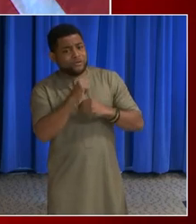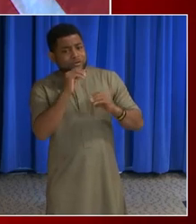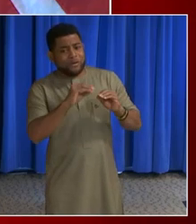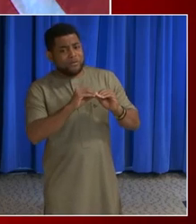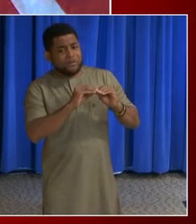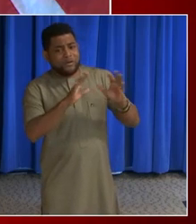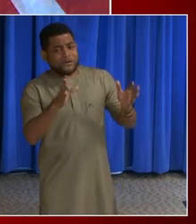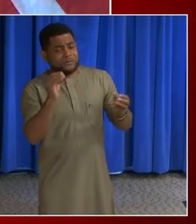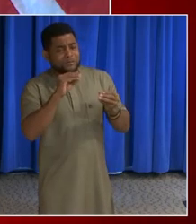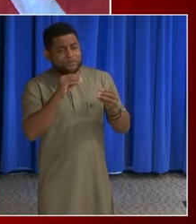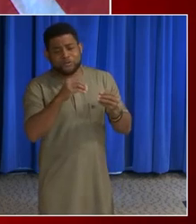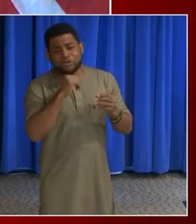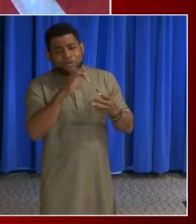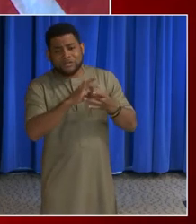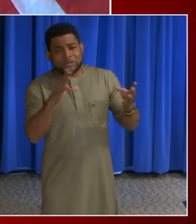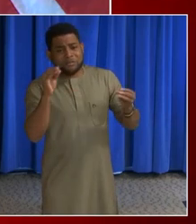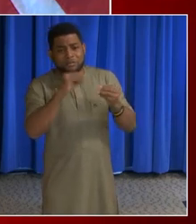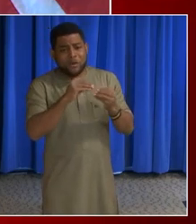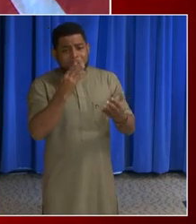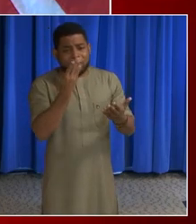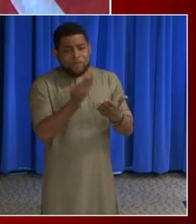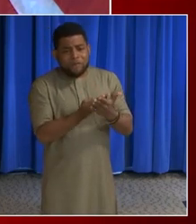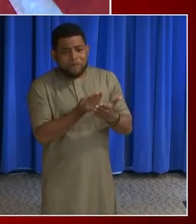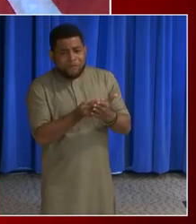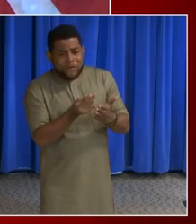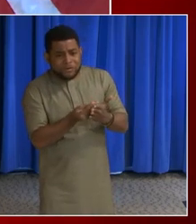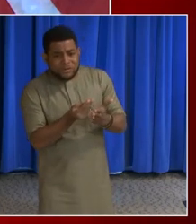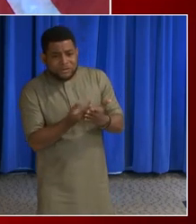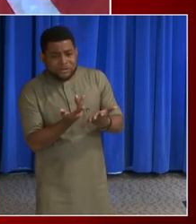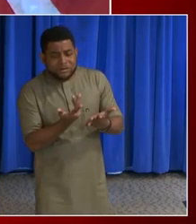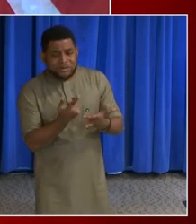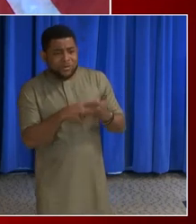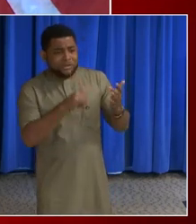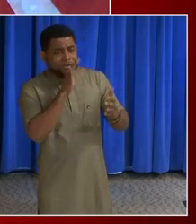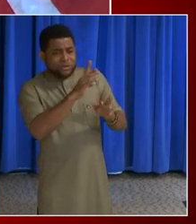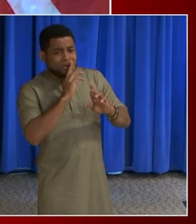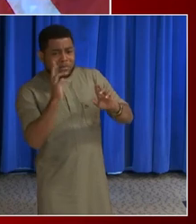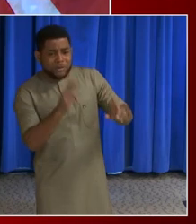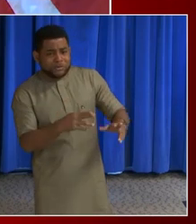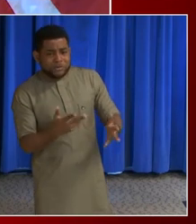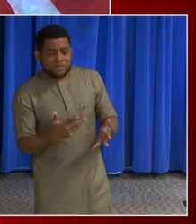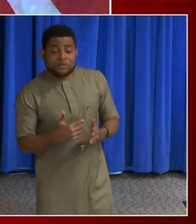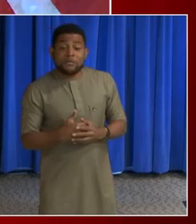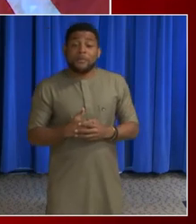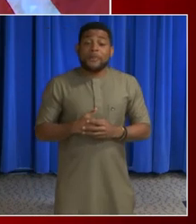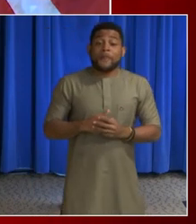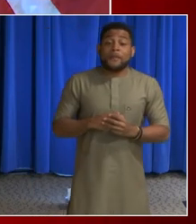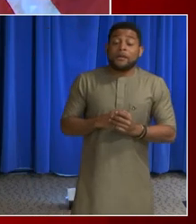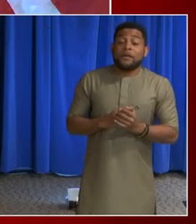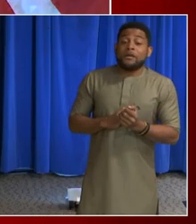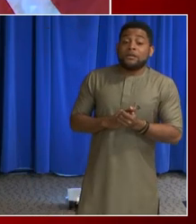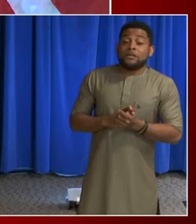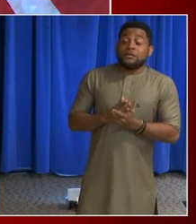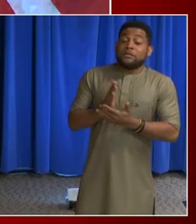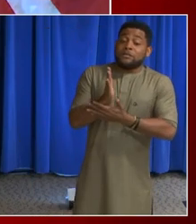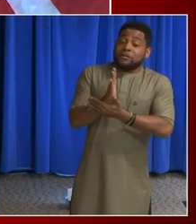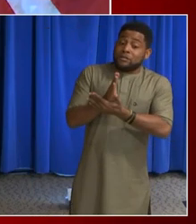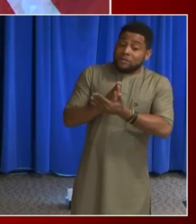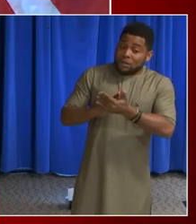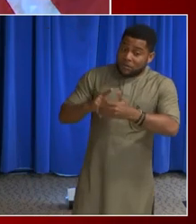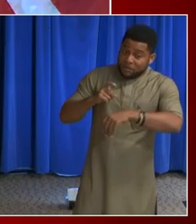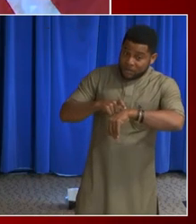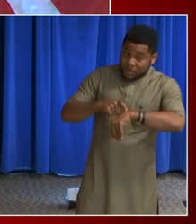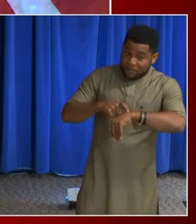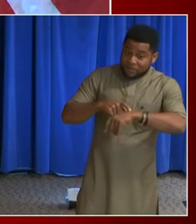And what's your position on this? We have been, it's been some time since we